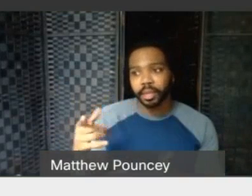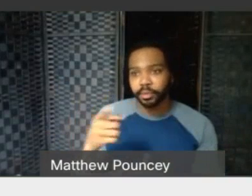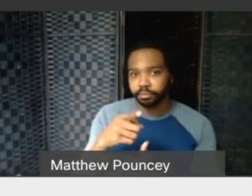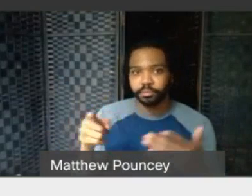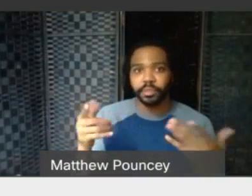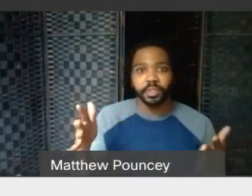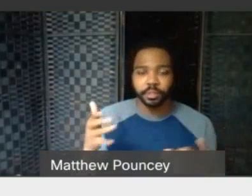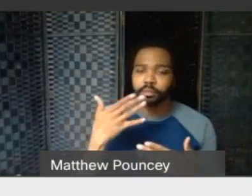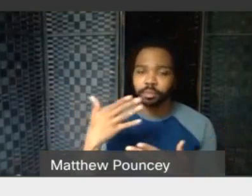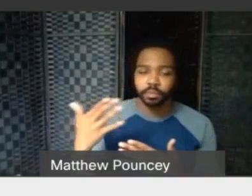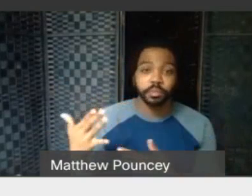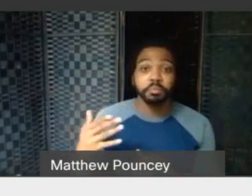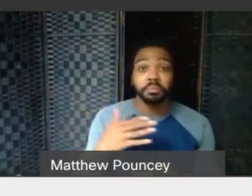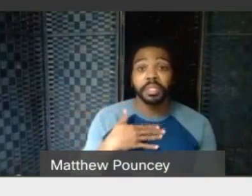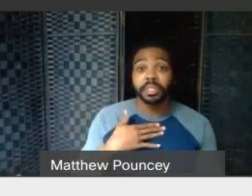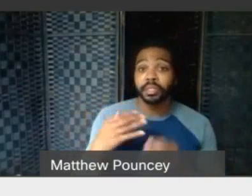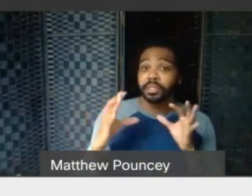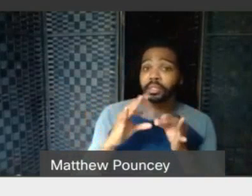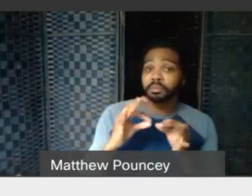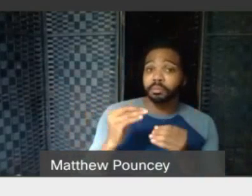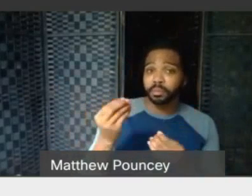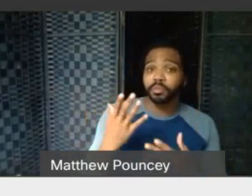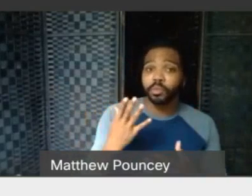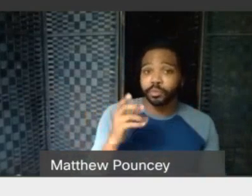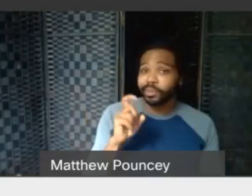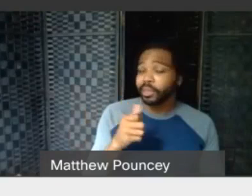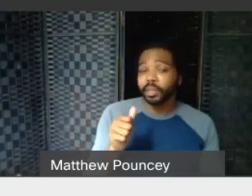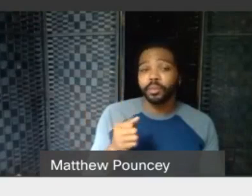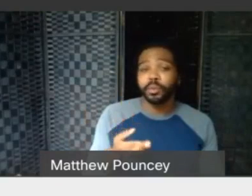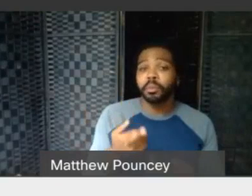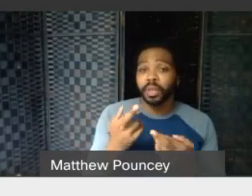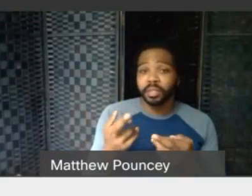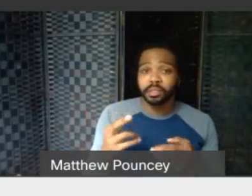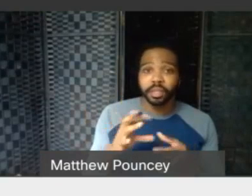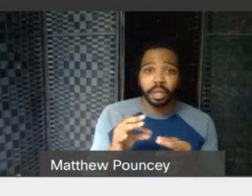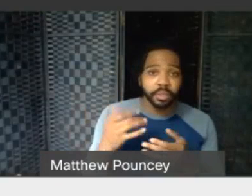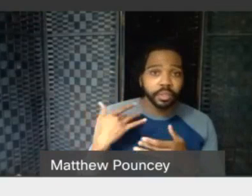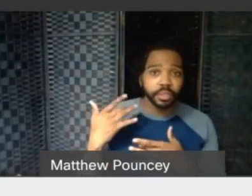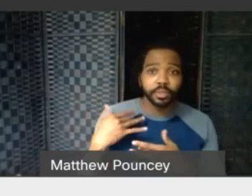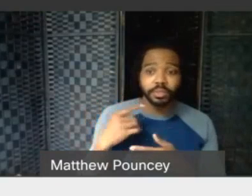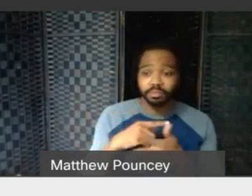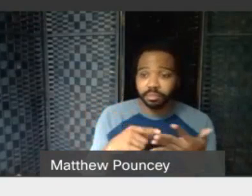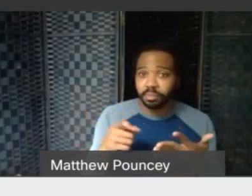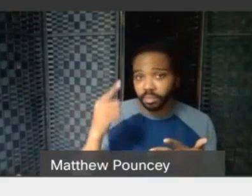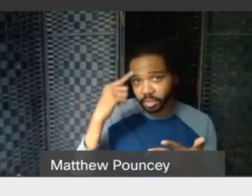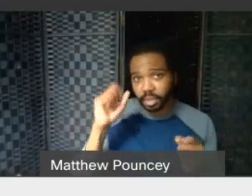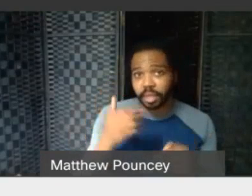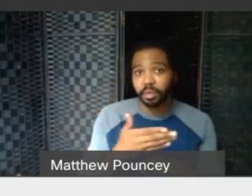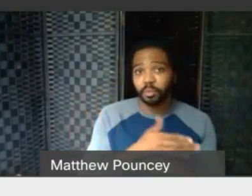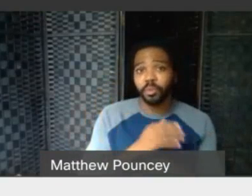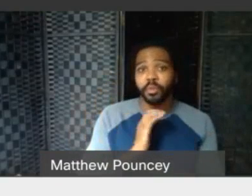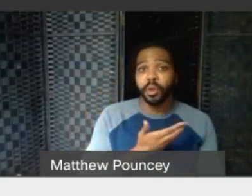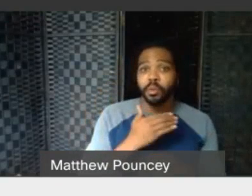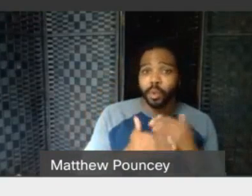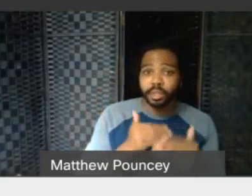make any recommendations, and anything that you think can help us to improve the process, as we'll continue